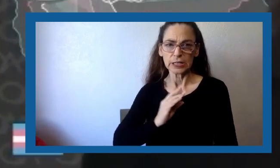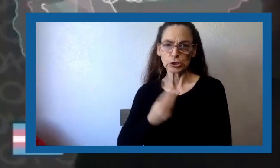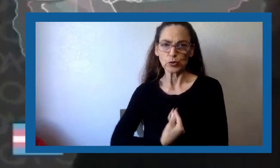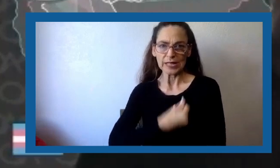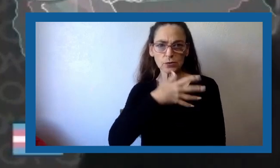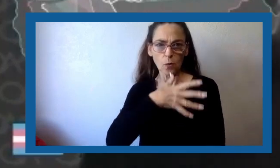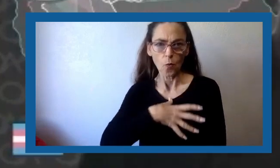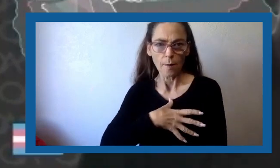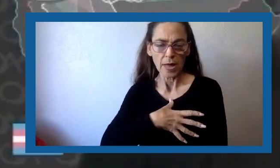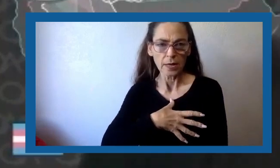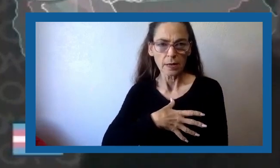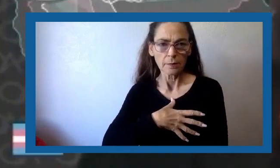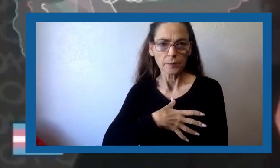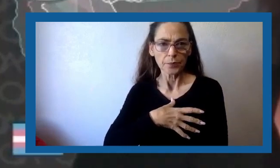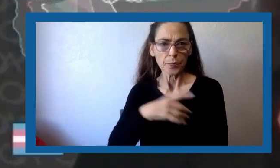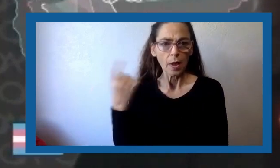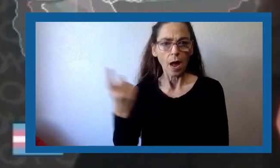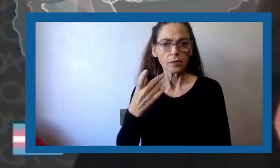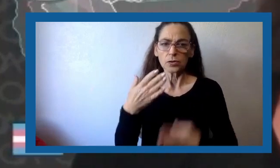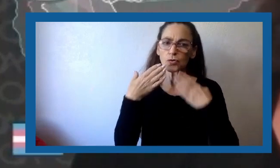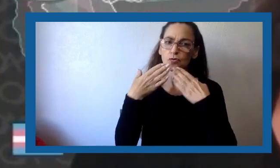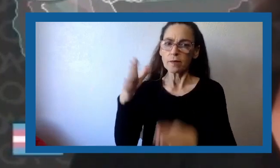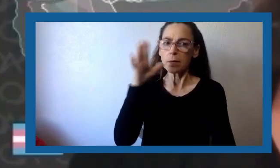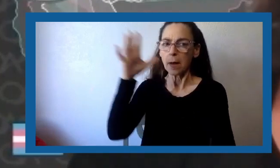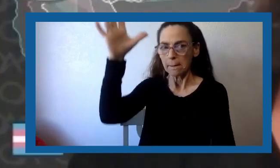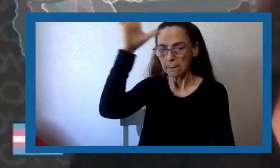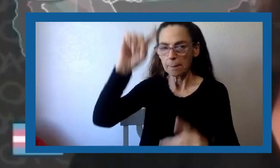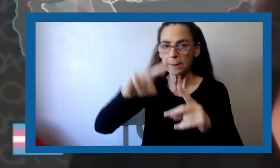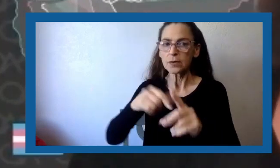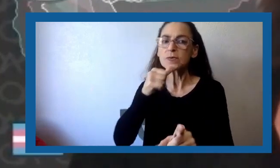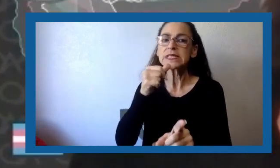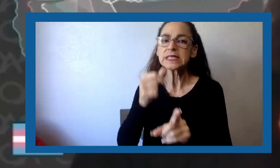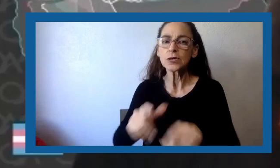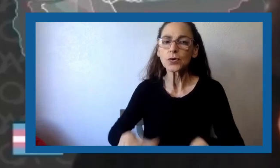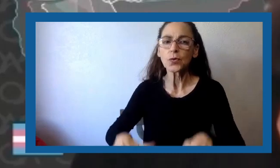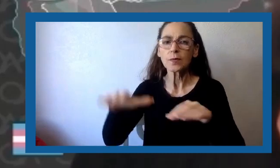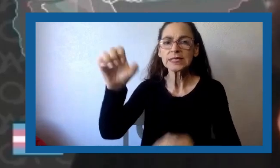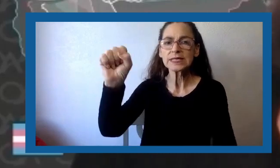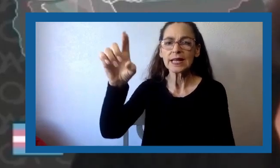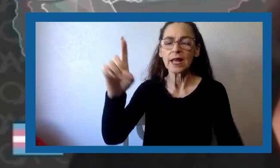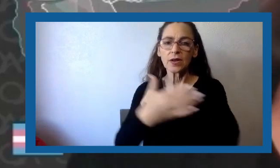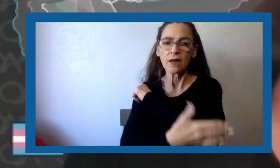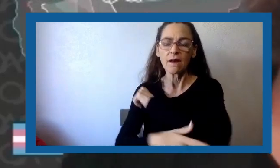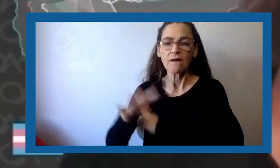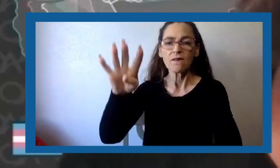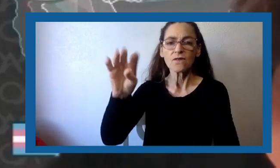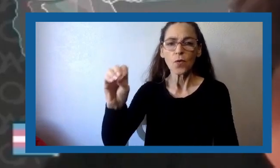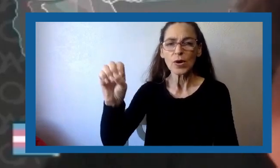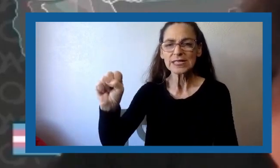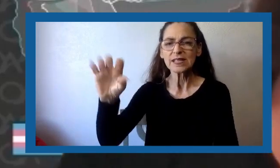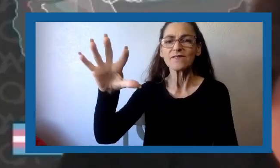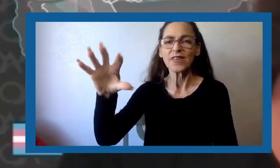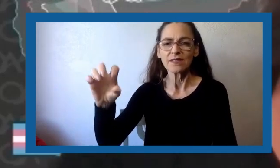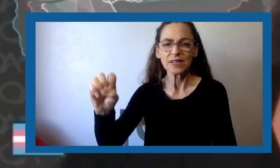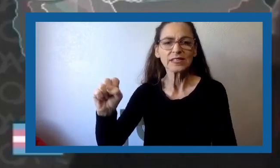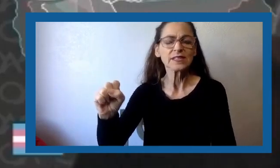woman, as a cisgender woman, I've always been grateful to my parents who, beginning when my sisters and I were growing up in San Diego County during the 40s and 50s, model acceptance of anyone who was a